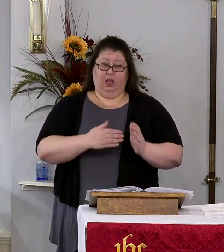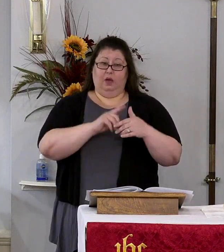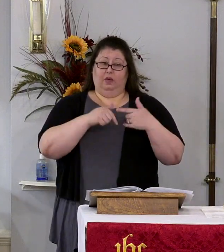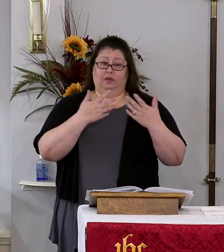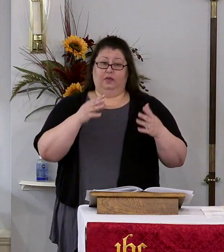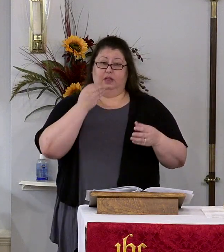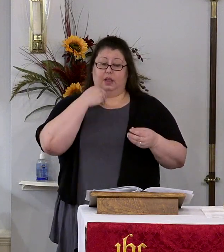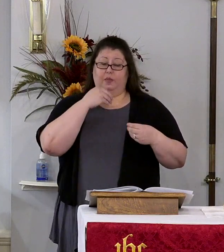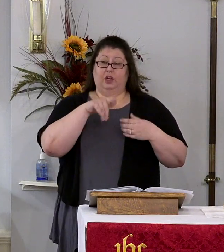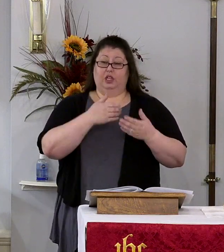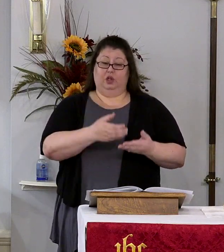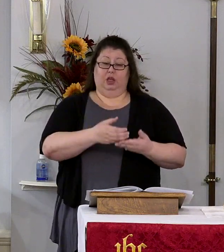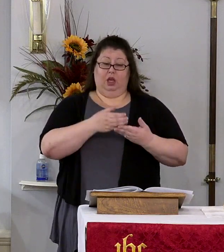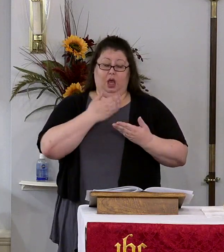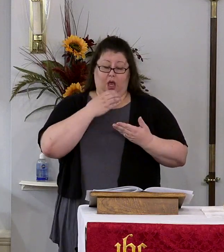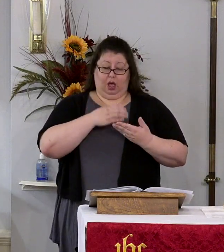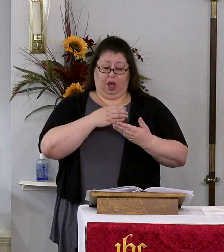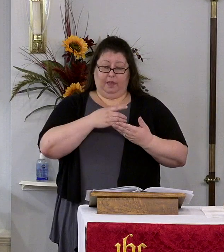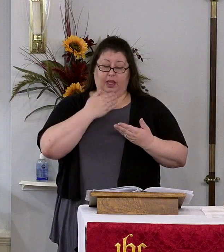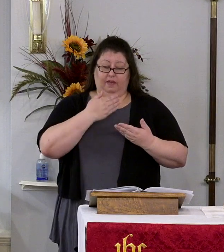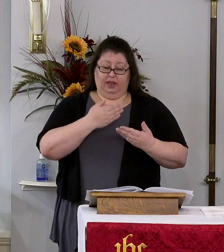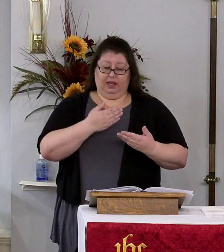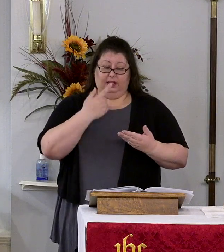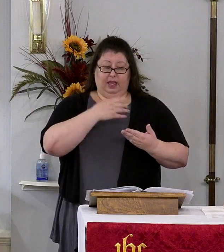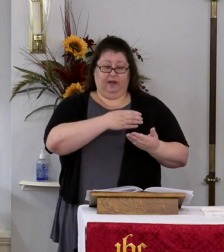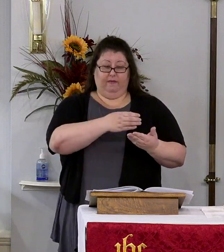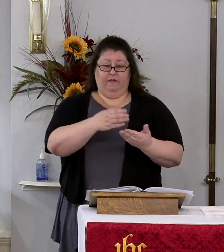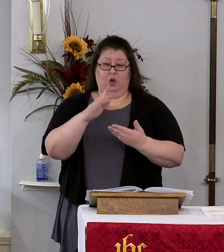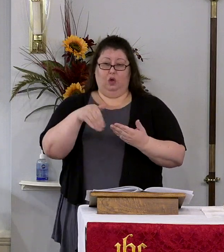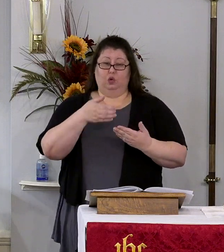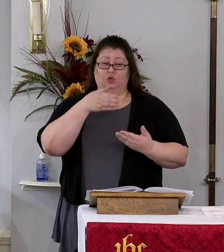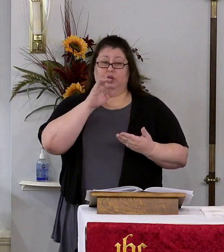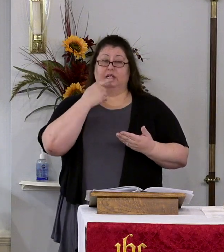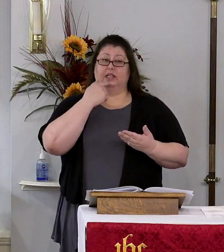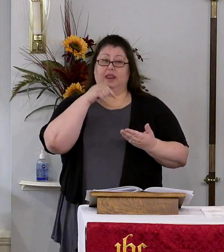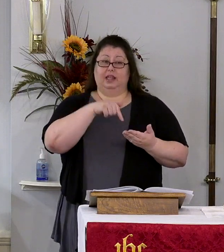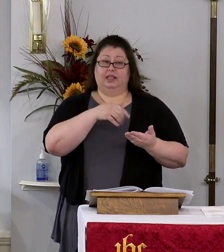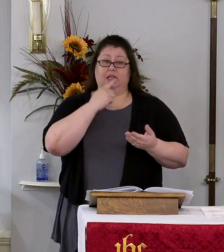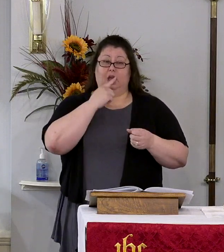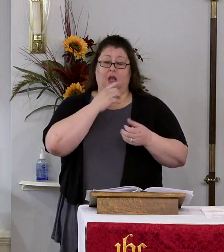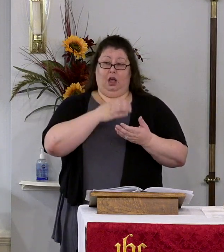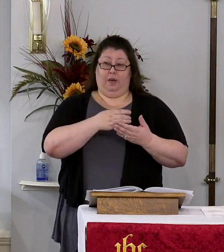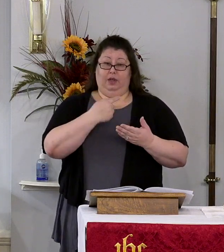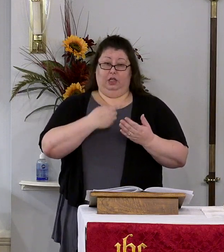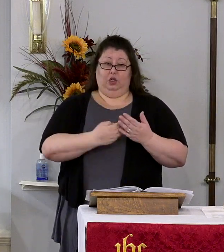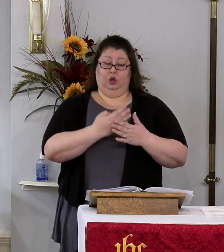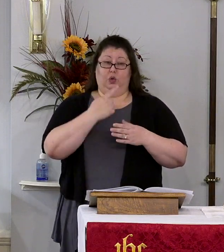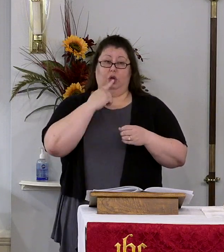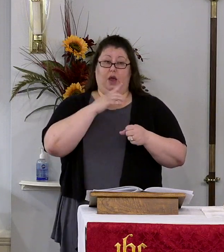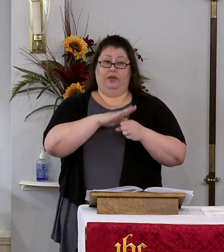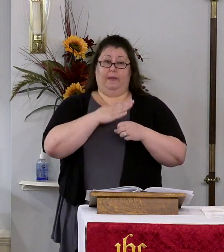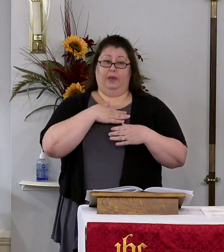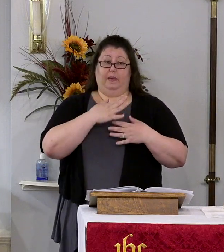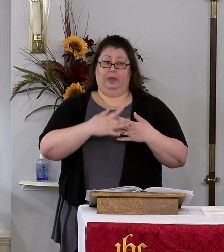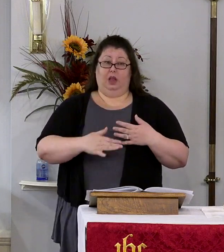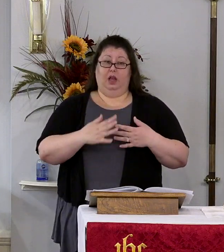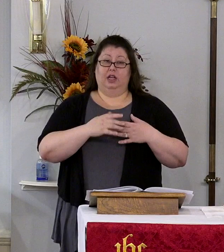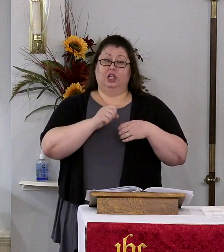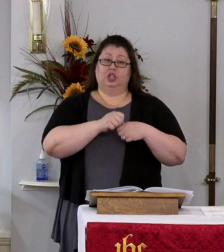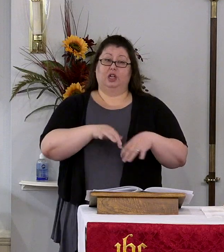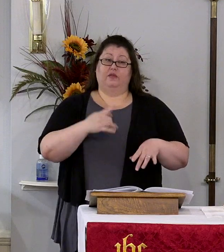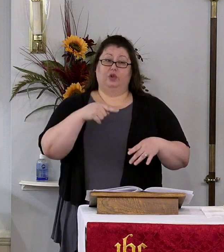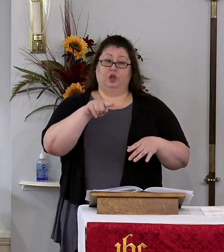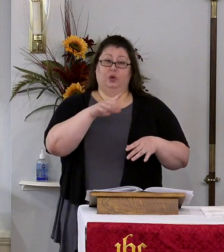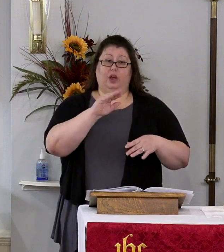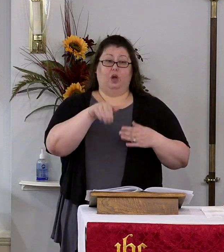Again, after supper, he took the cup, gave thanks, and gave it for all to drink, saying, "This cup is the new covenant in my blood, shed for